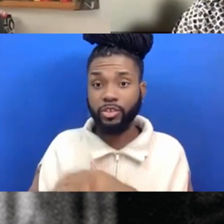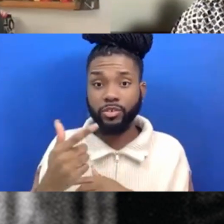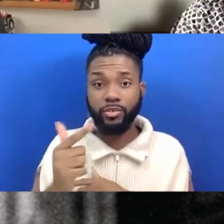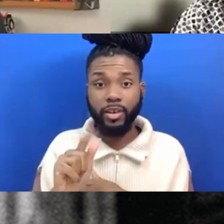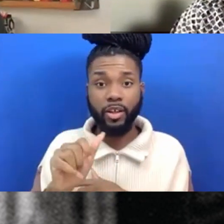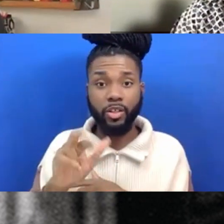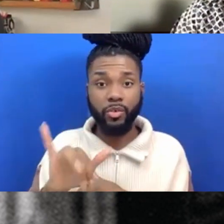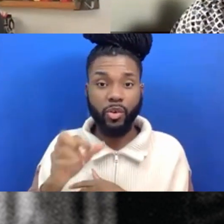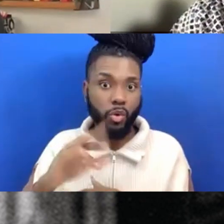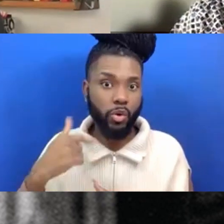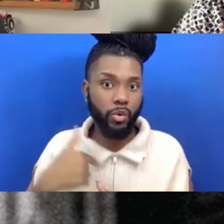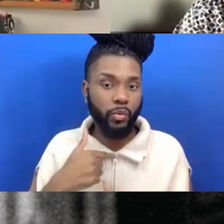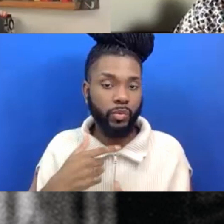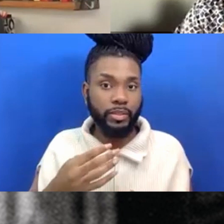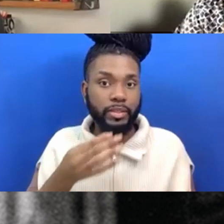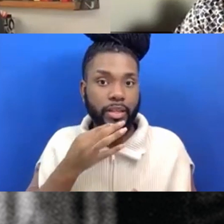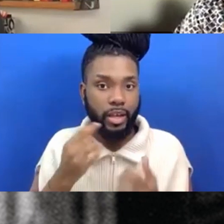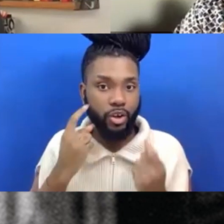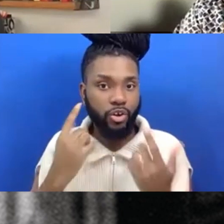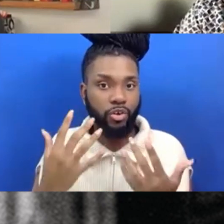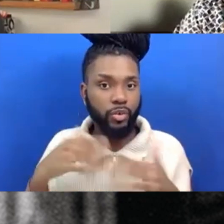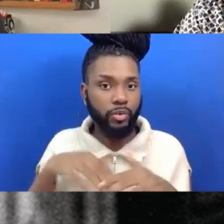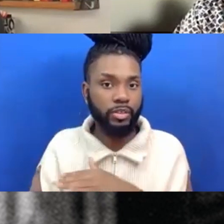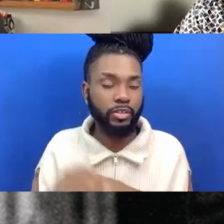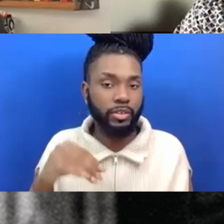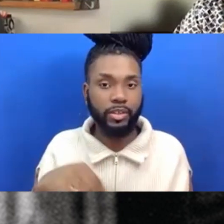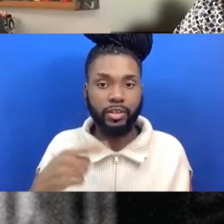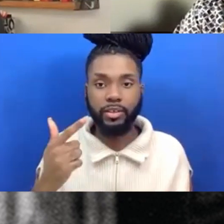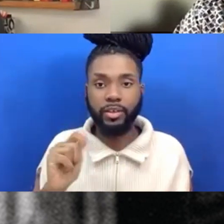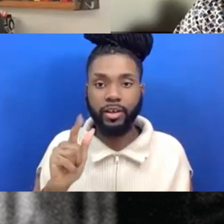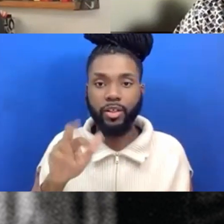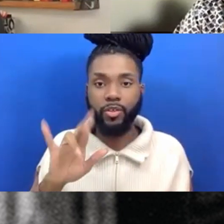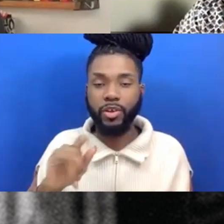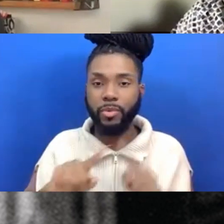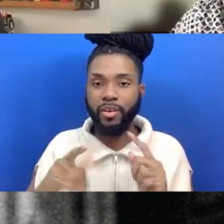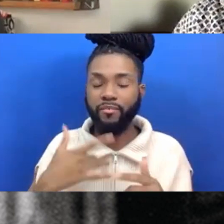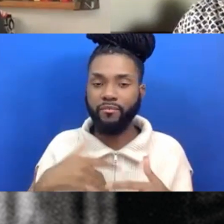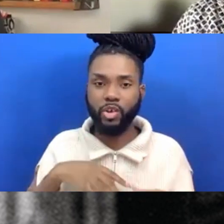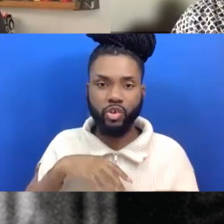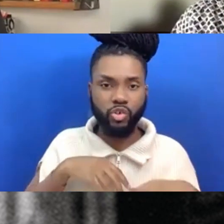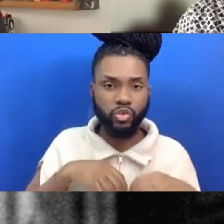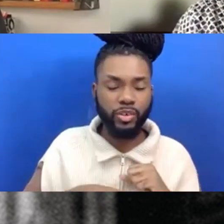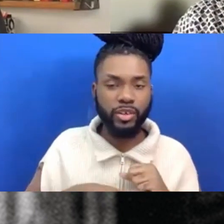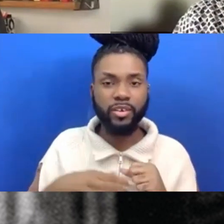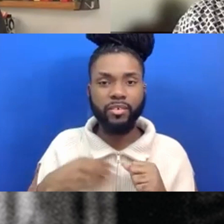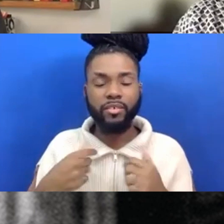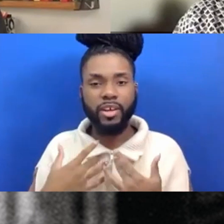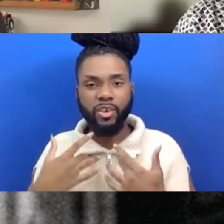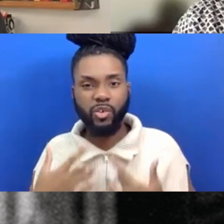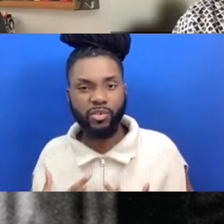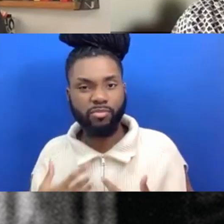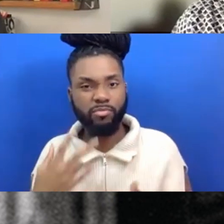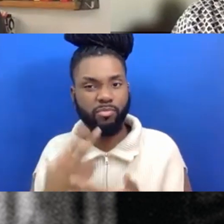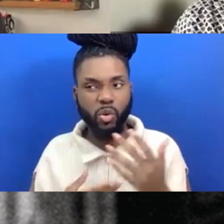dared to go back into a gallery, and it was Grief and Grievance. It was a collective moment of grief and of